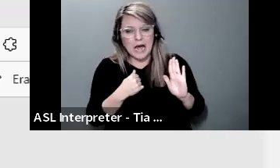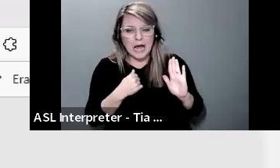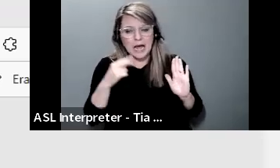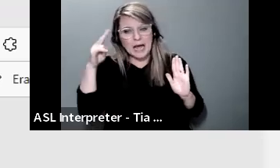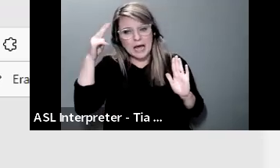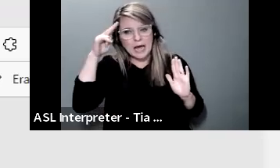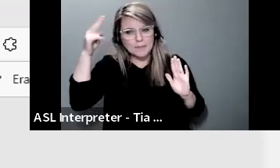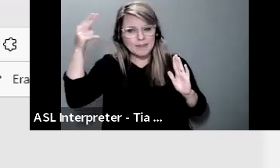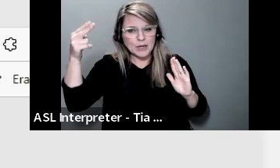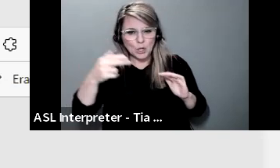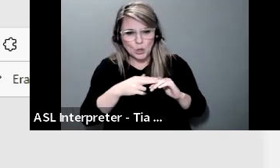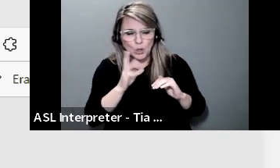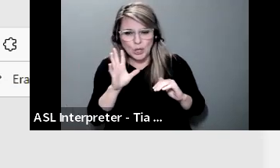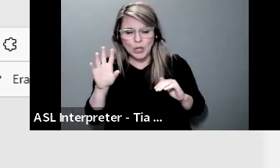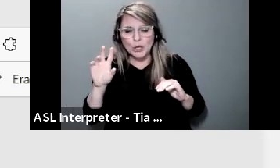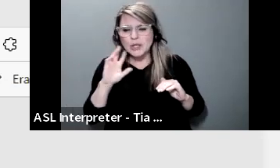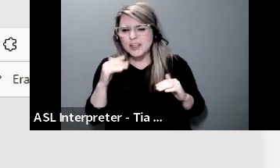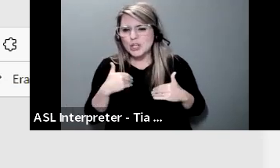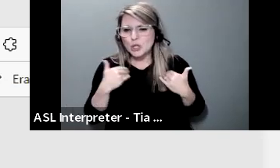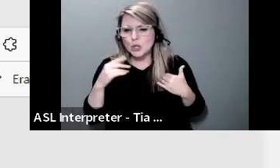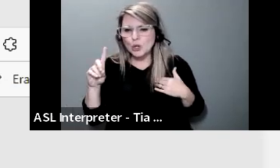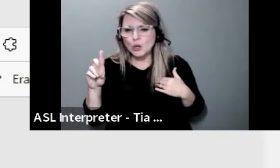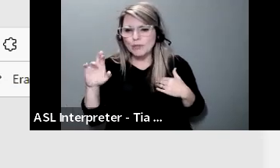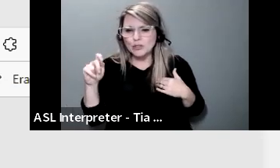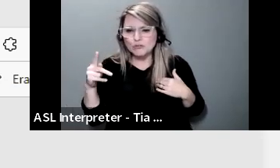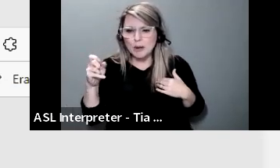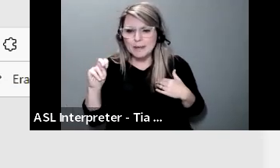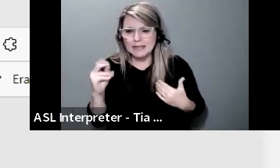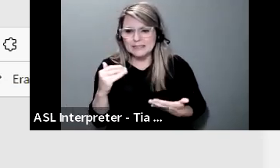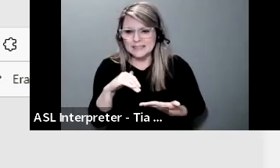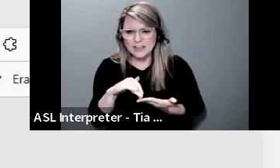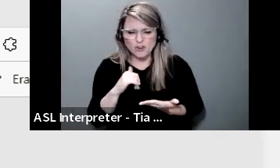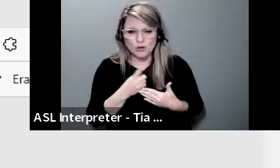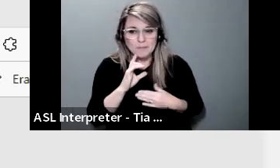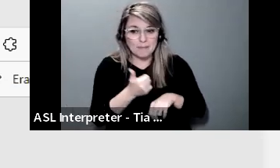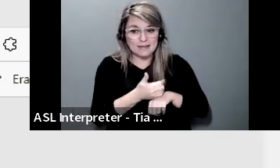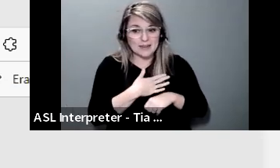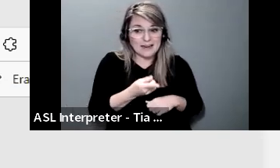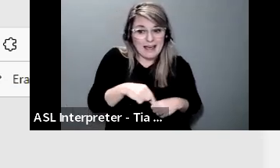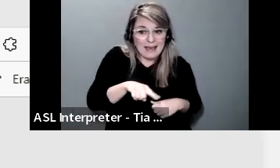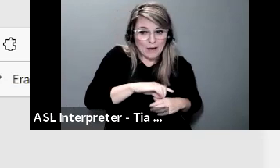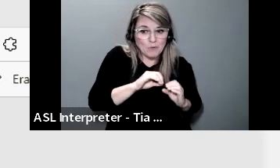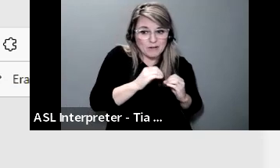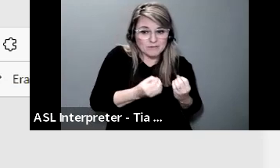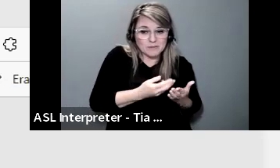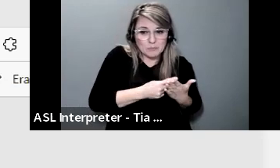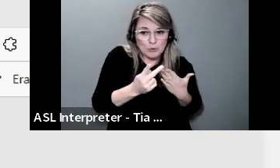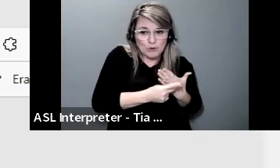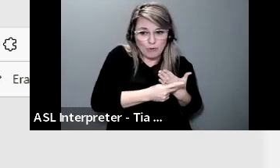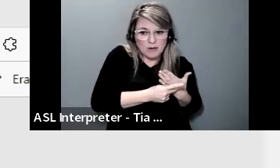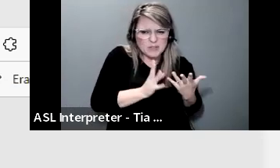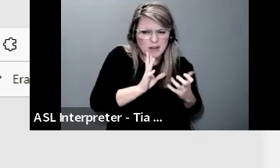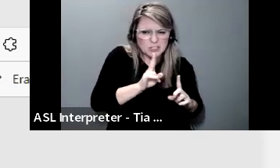youth drop-in center based on our programs. And what that does is it goes through each